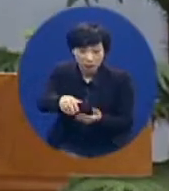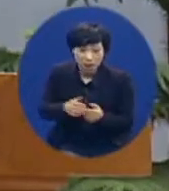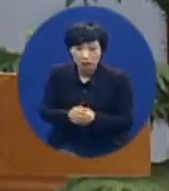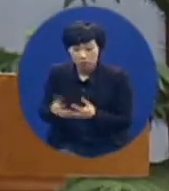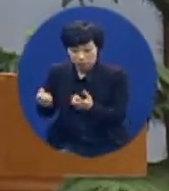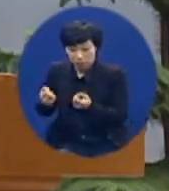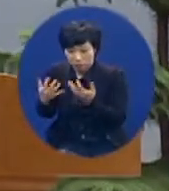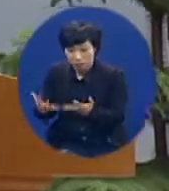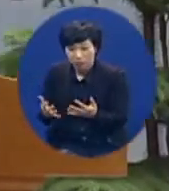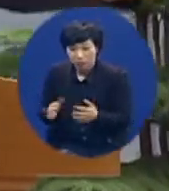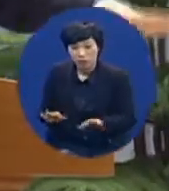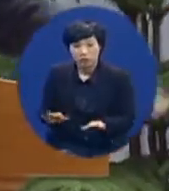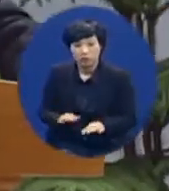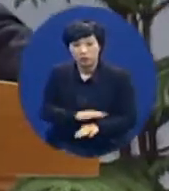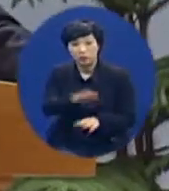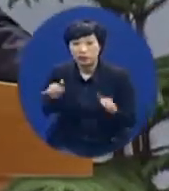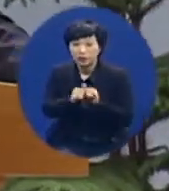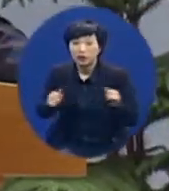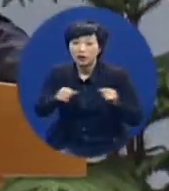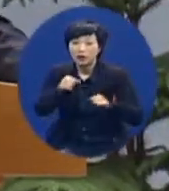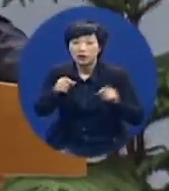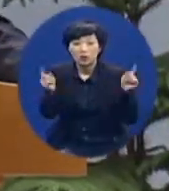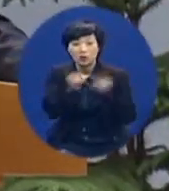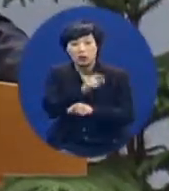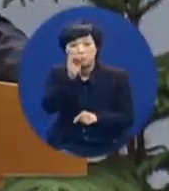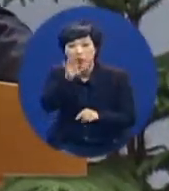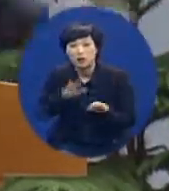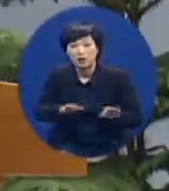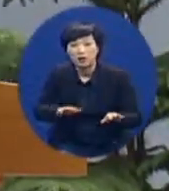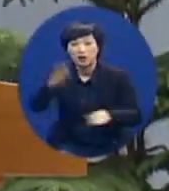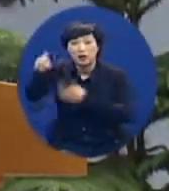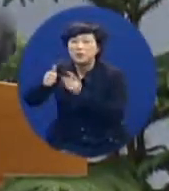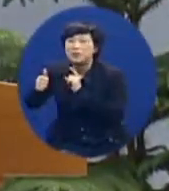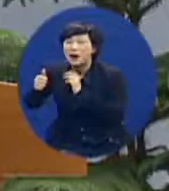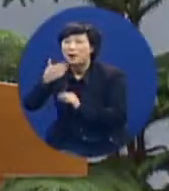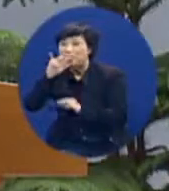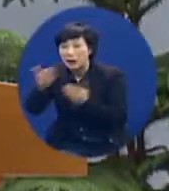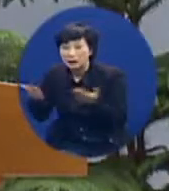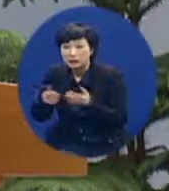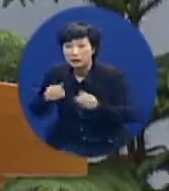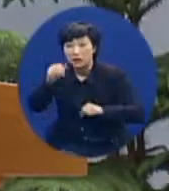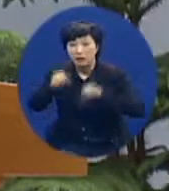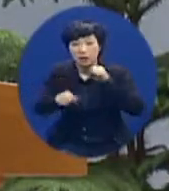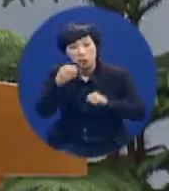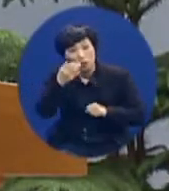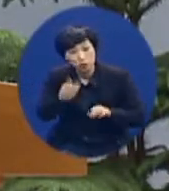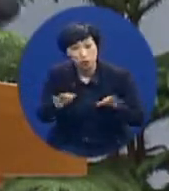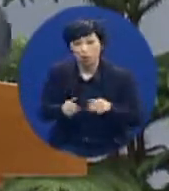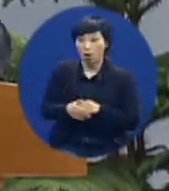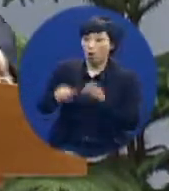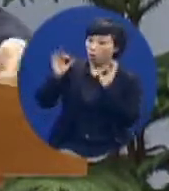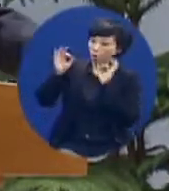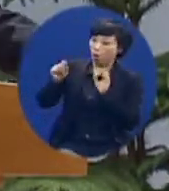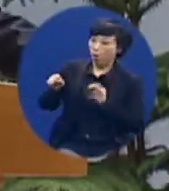did what was impossible for man. They wanted him to be their king.